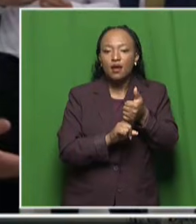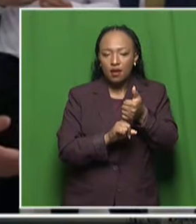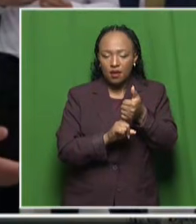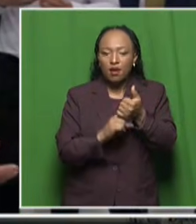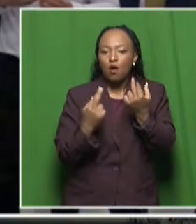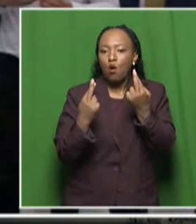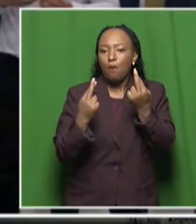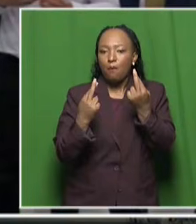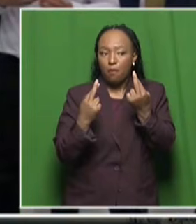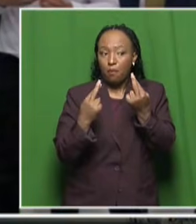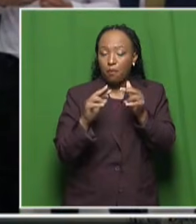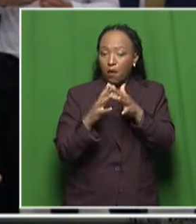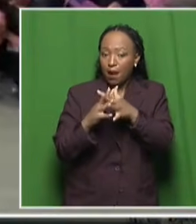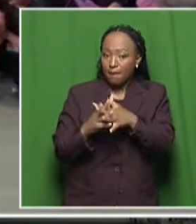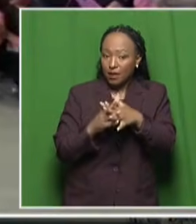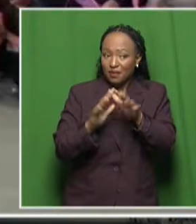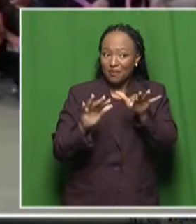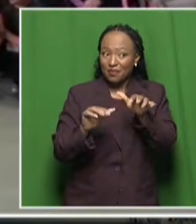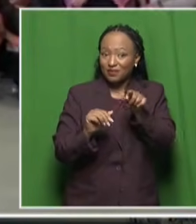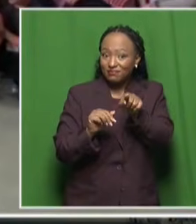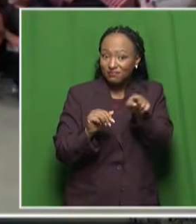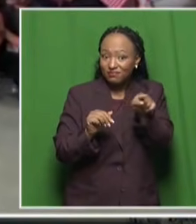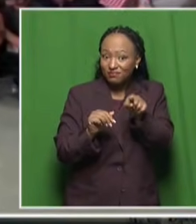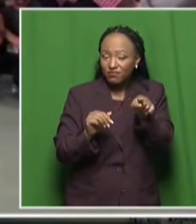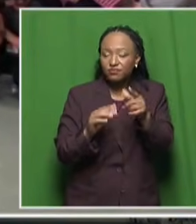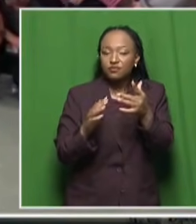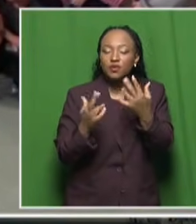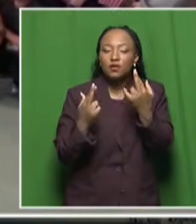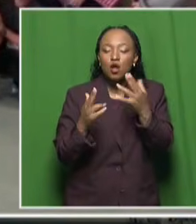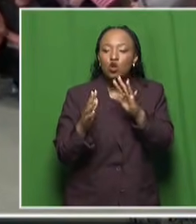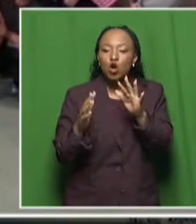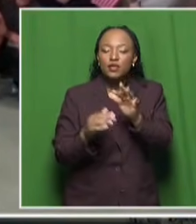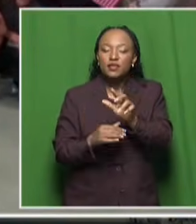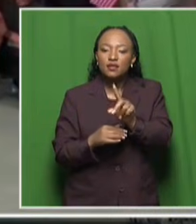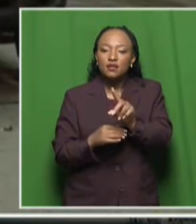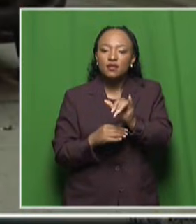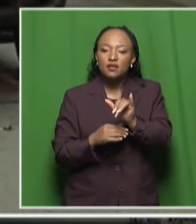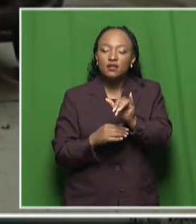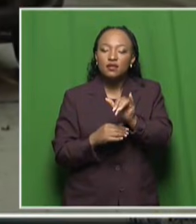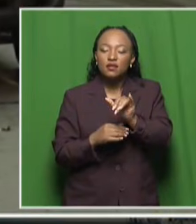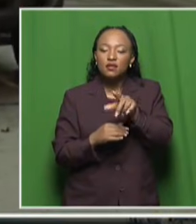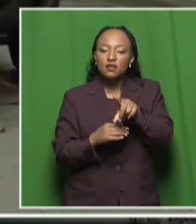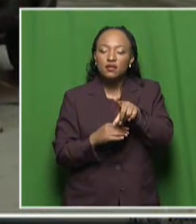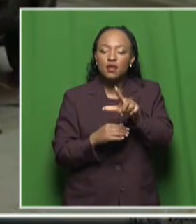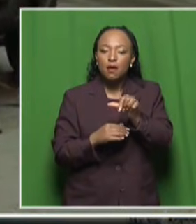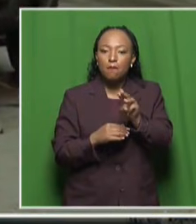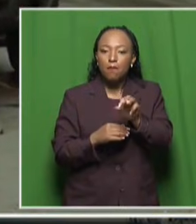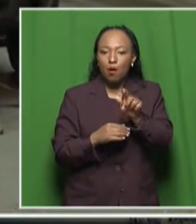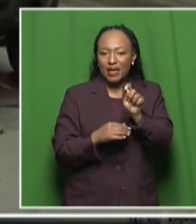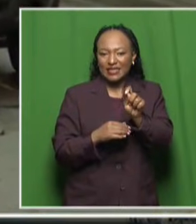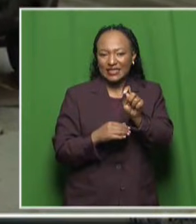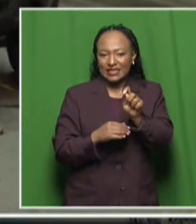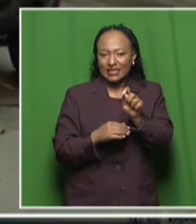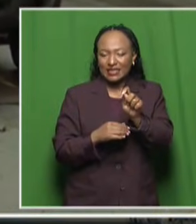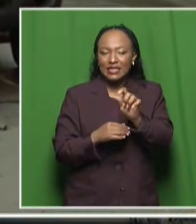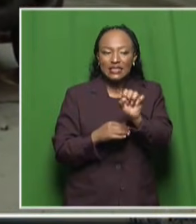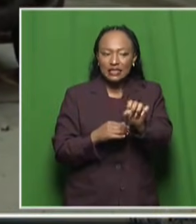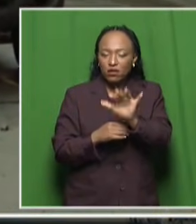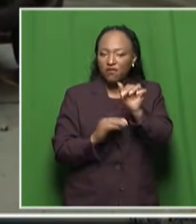nationals who are alleged to have been detained are not diplomats. One thing that South Africa can't do is to